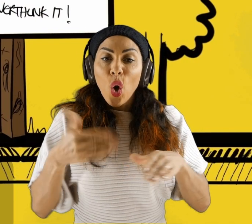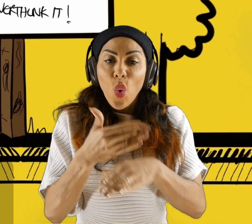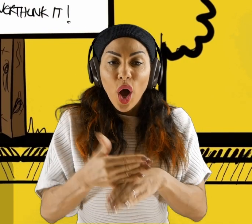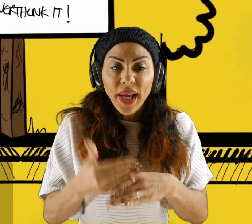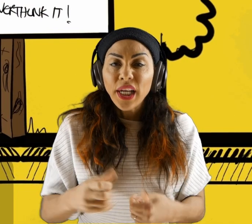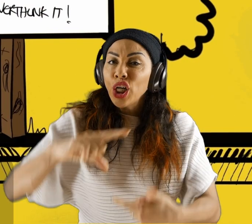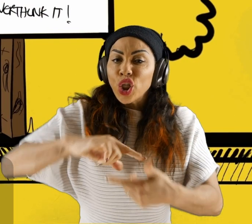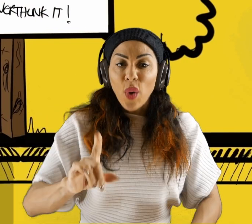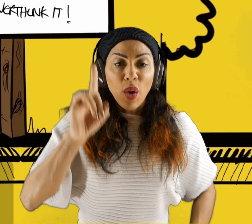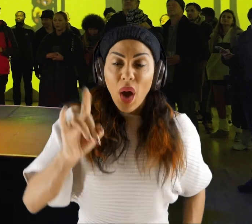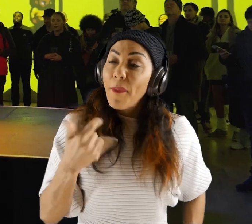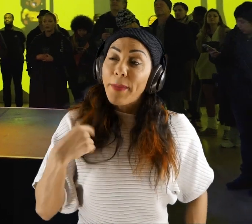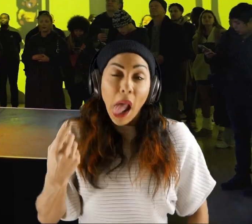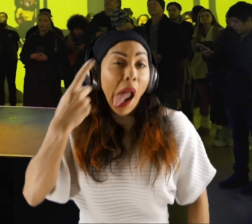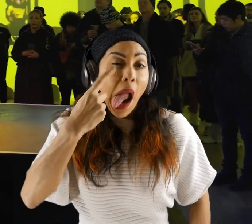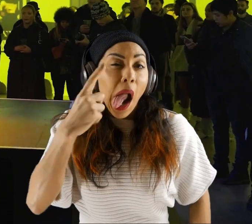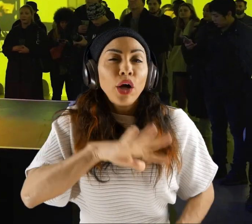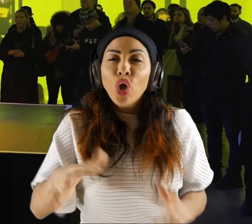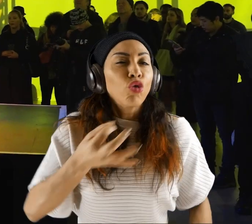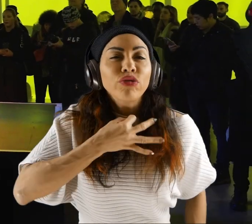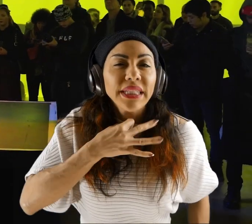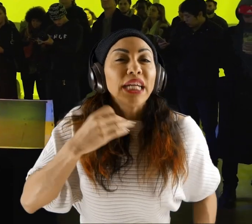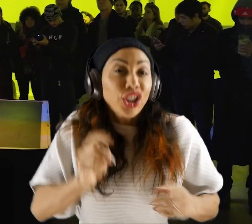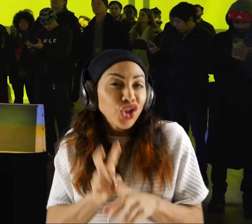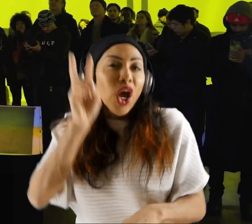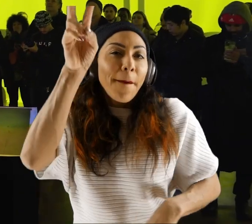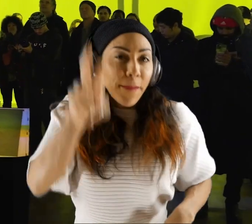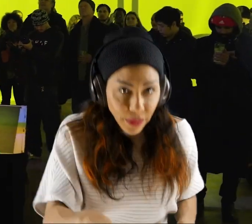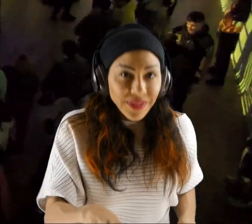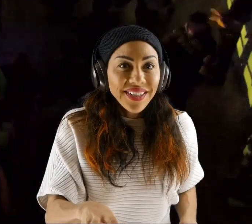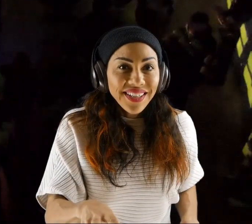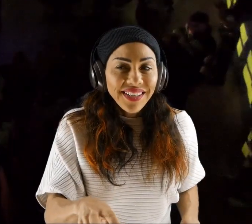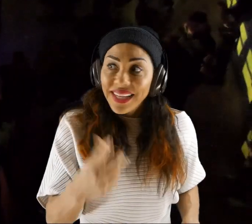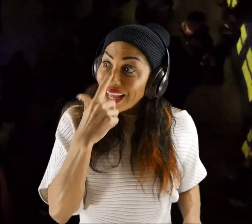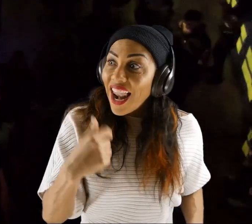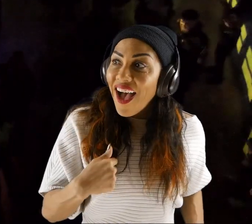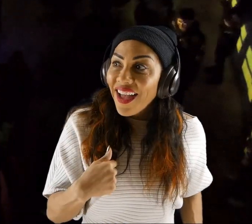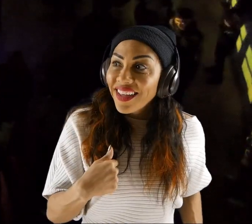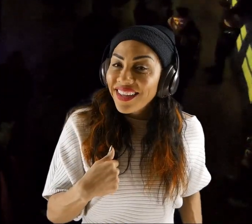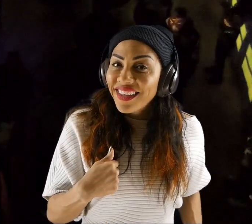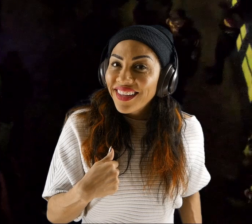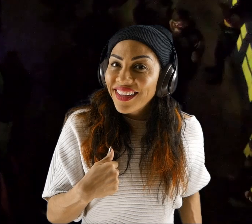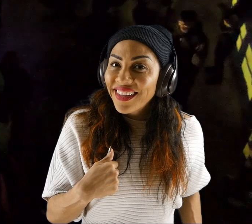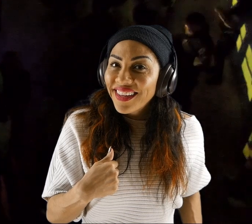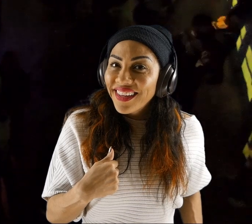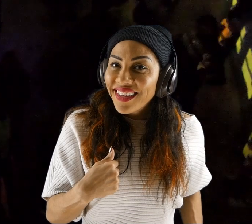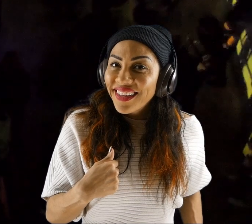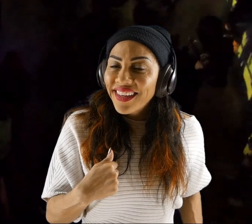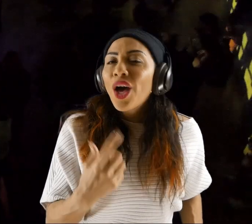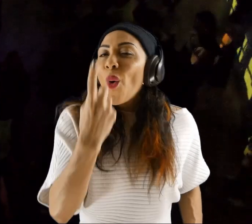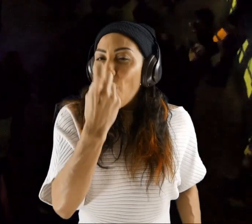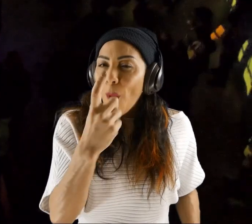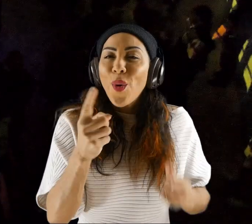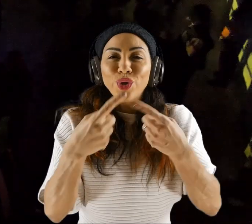bad, take a leap and risk it, just don't overthink it. So I just, can I? And we got one more tune.